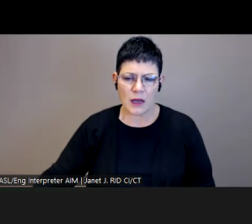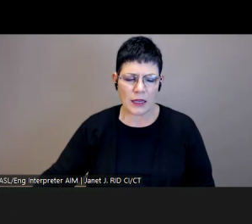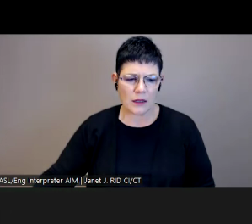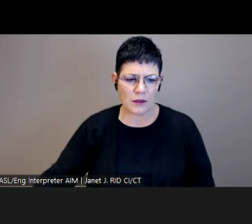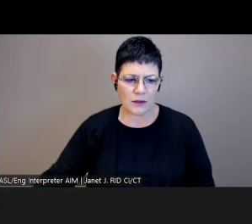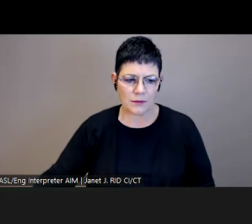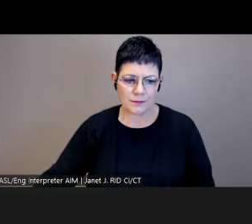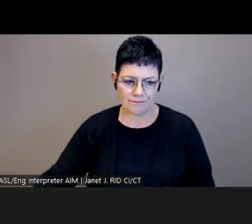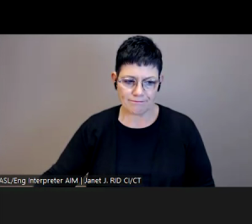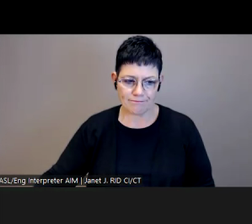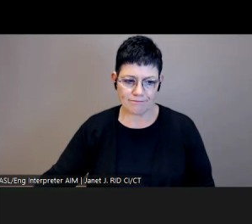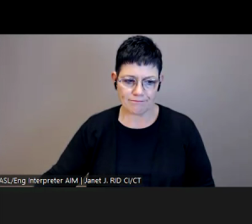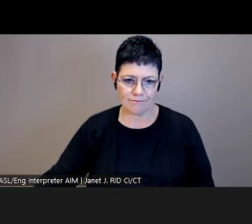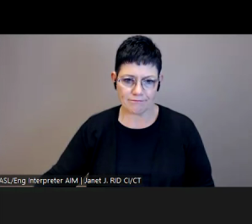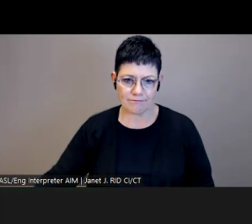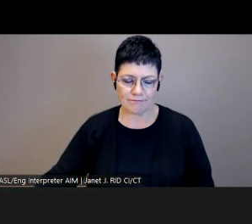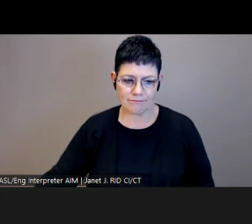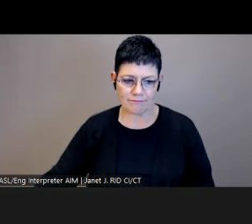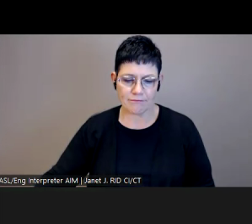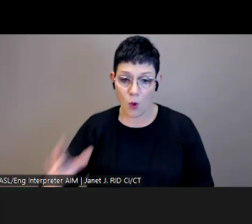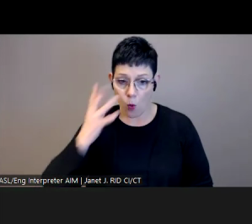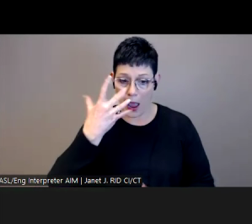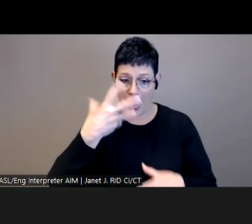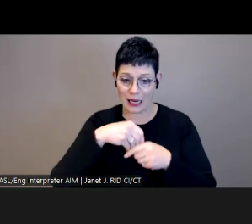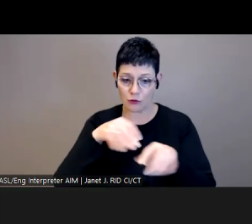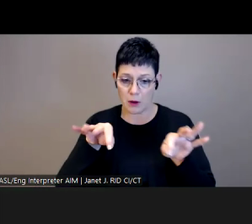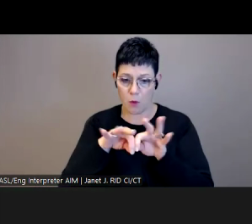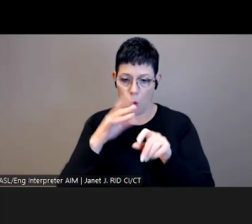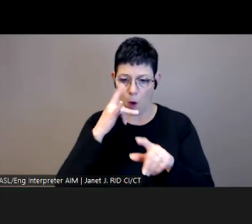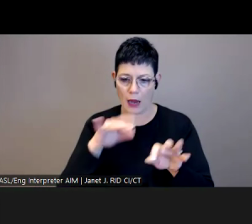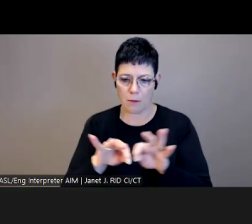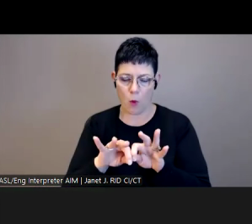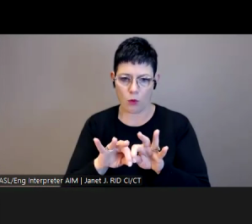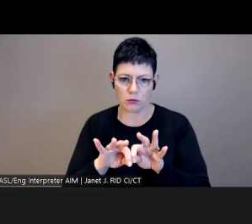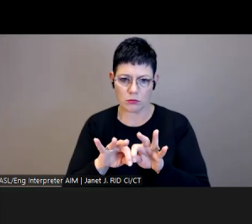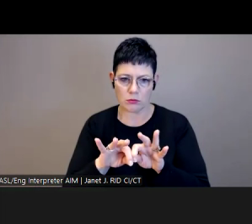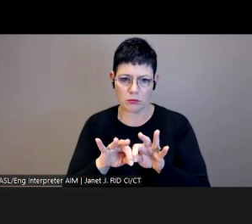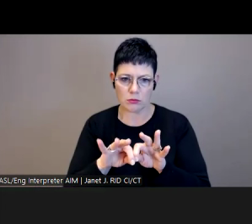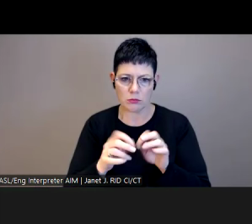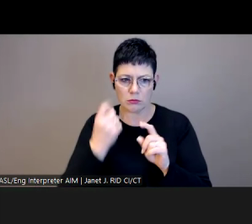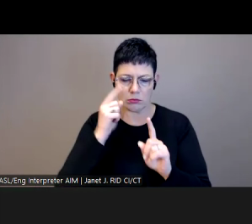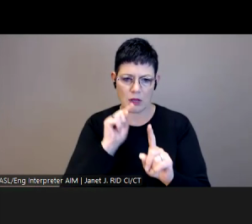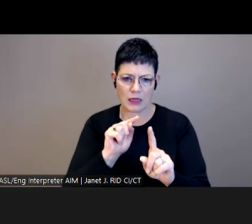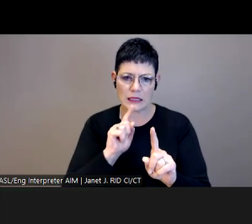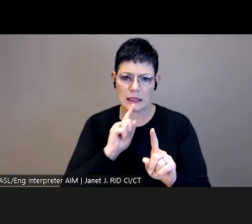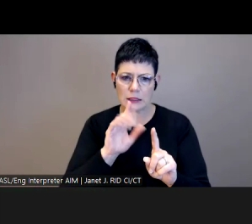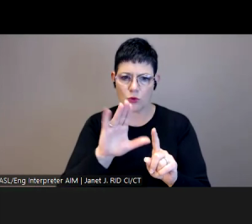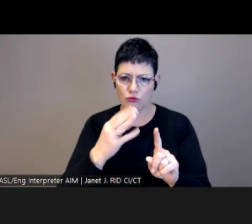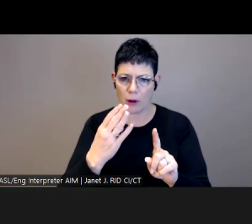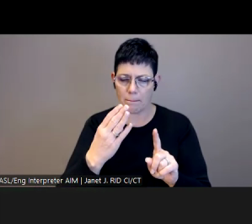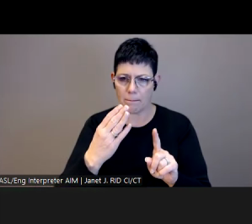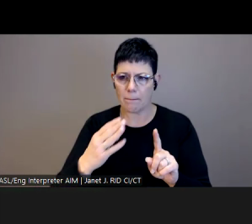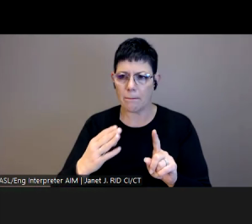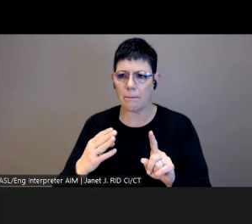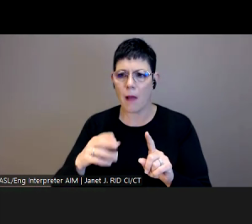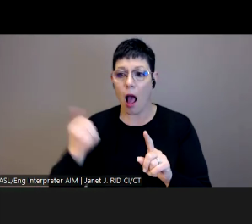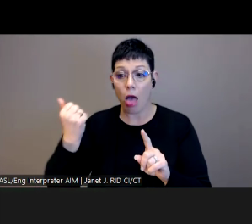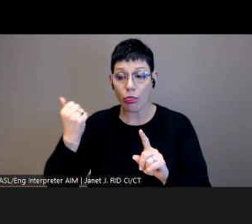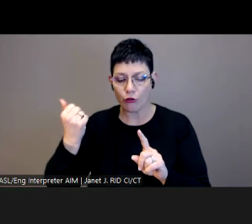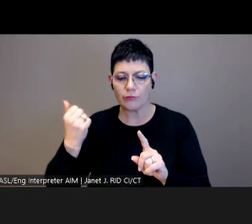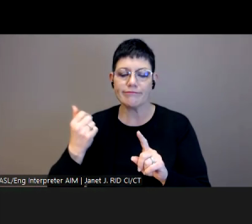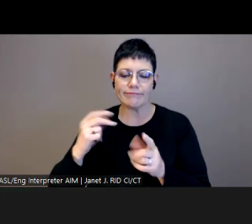is engagement important, and why does engagement matter? We understand that this is your job, but on the other hand, this